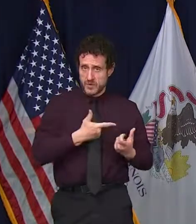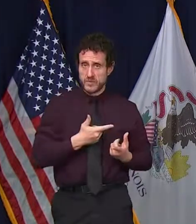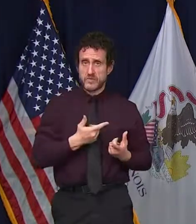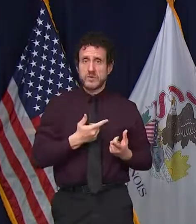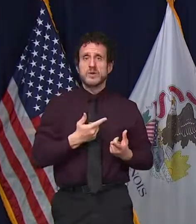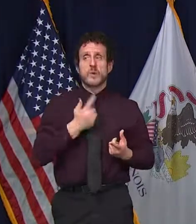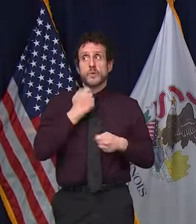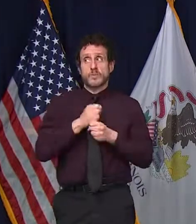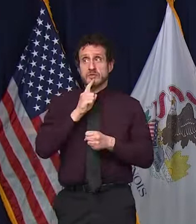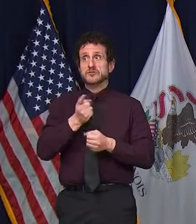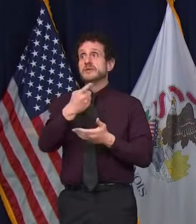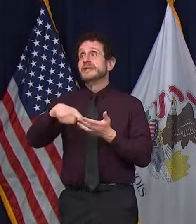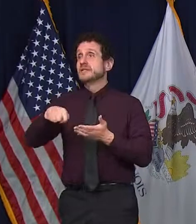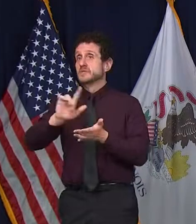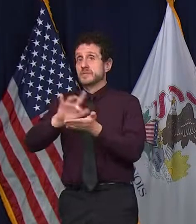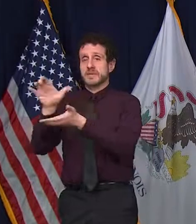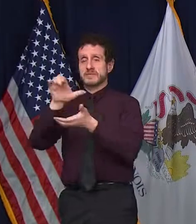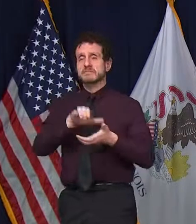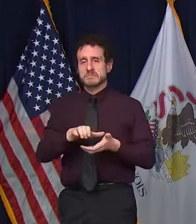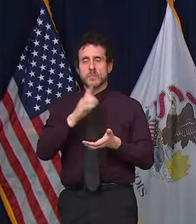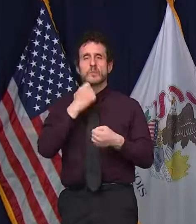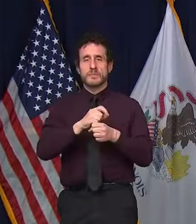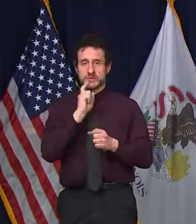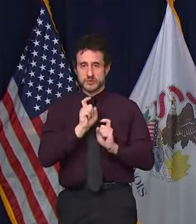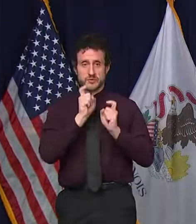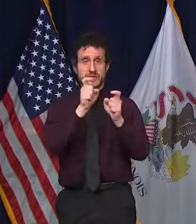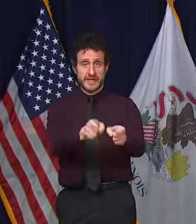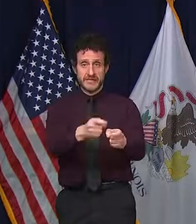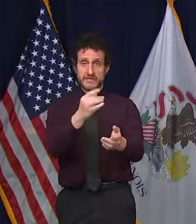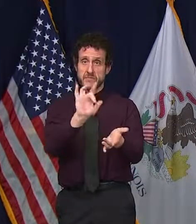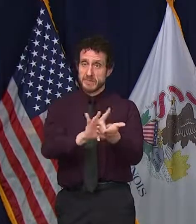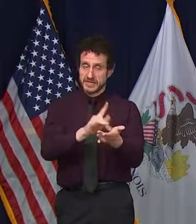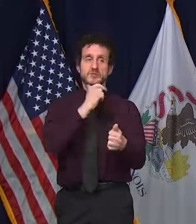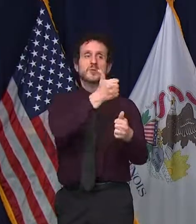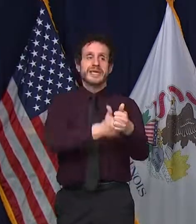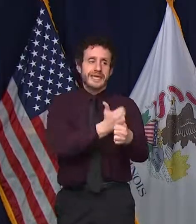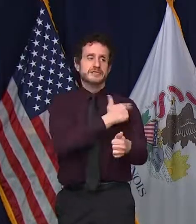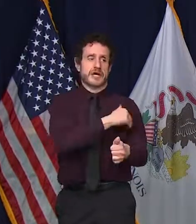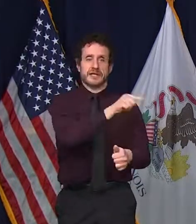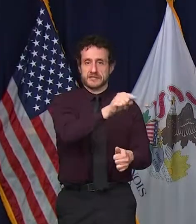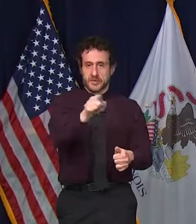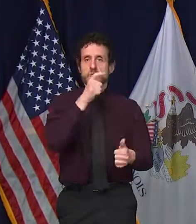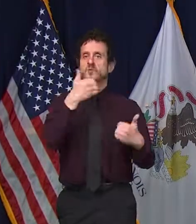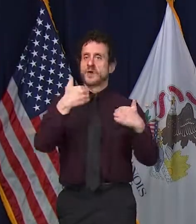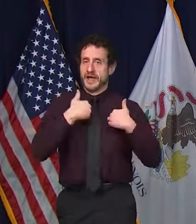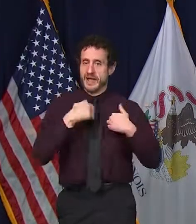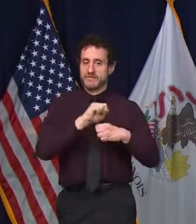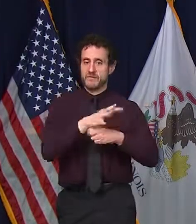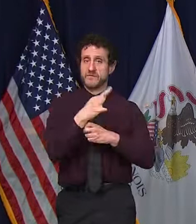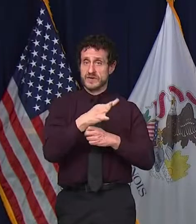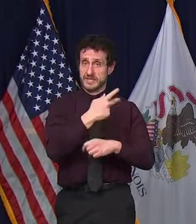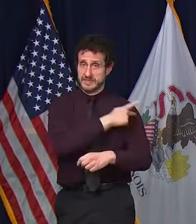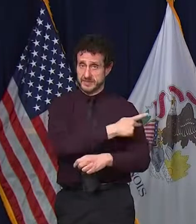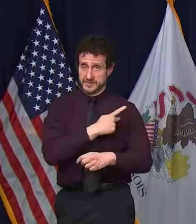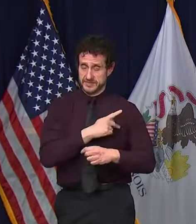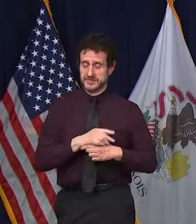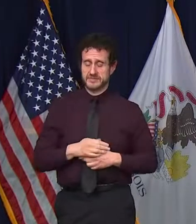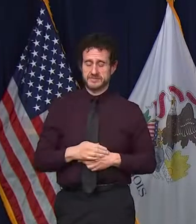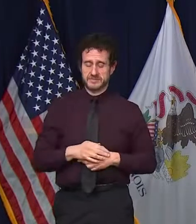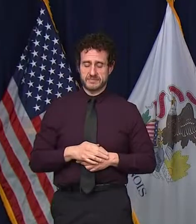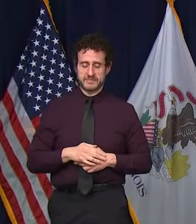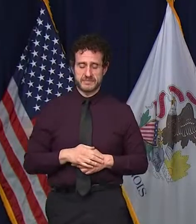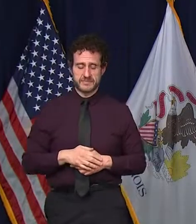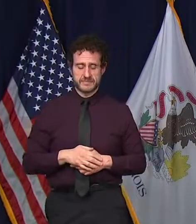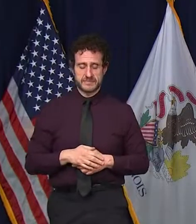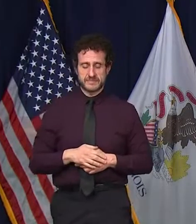week's shipment that you are included. We are trying to make sure that this touches every hospital that's participating in COVID care. So